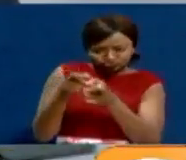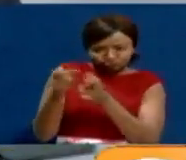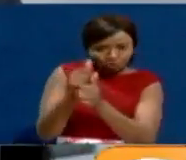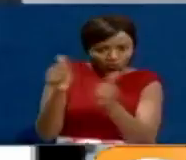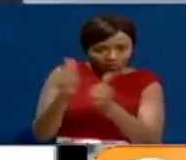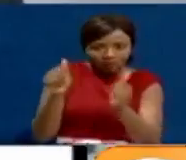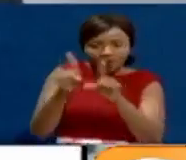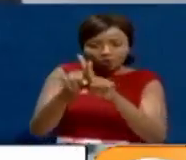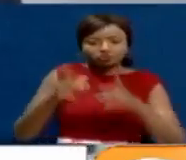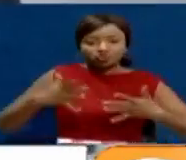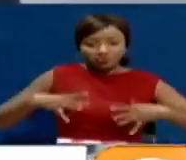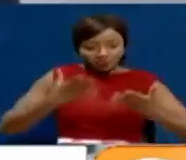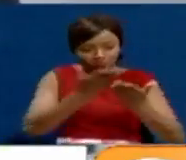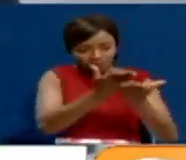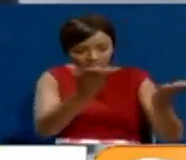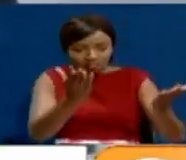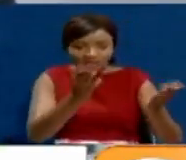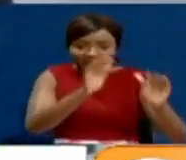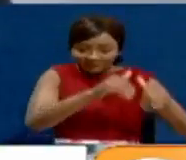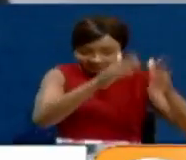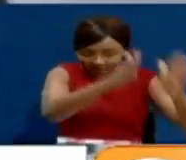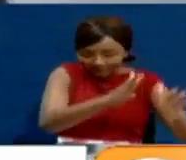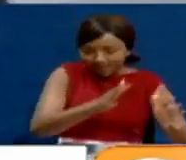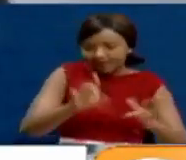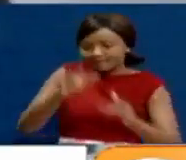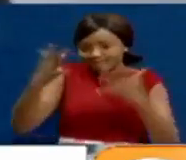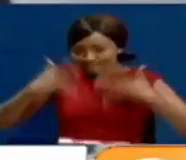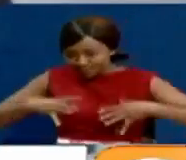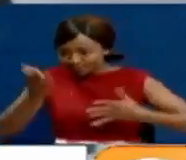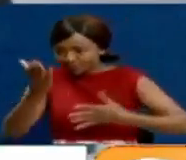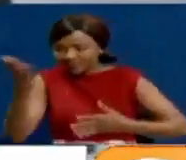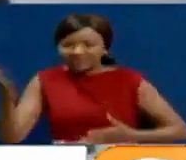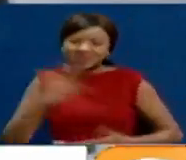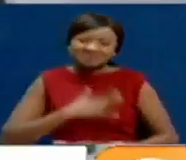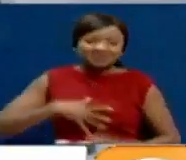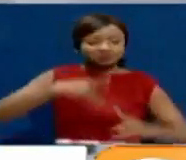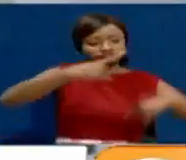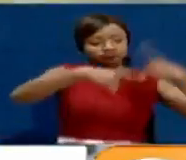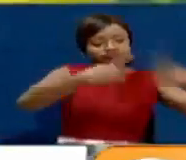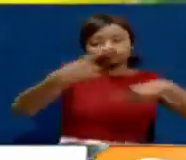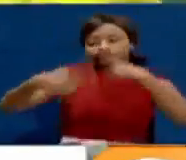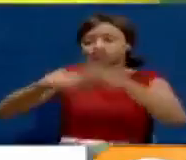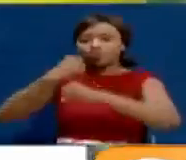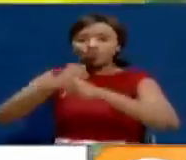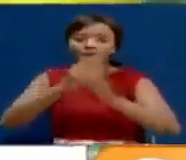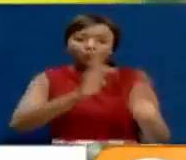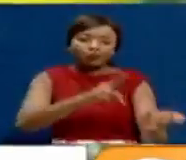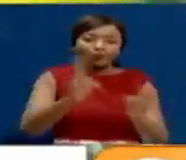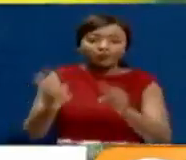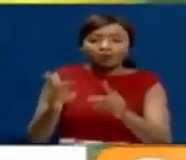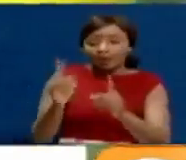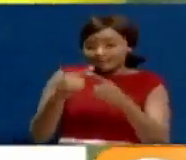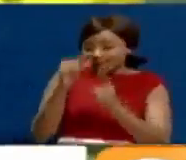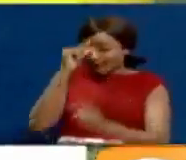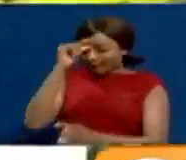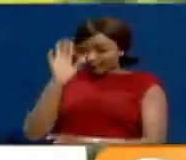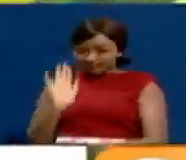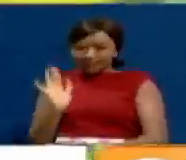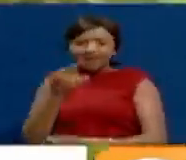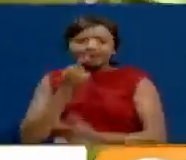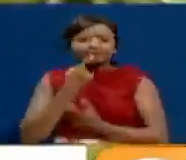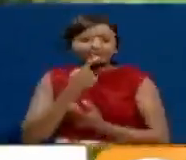farmers and the general public should go about the nation building activities as normal. Even with the government allaying